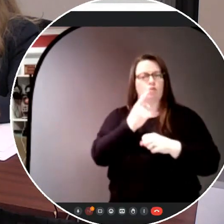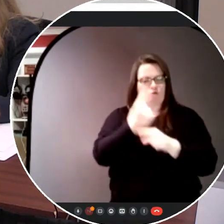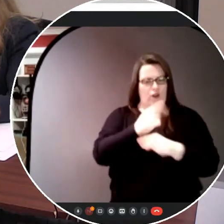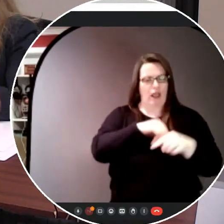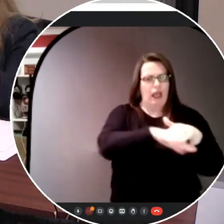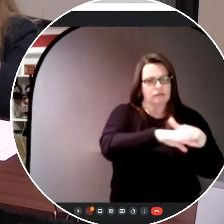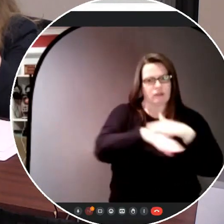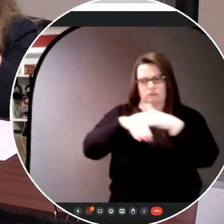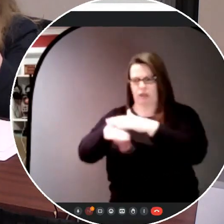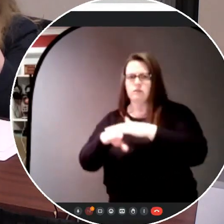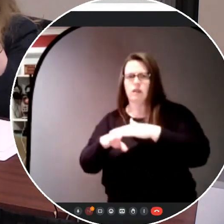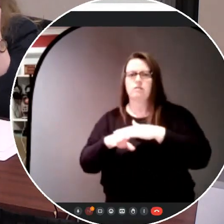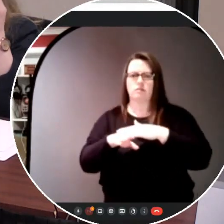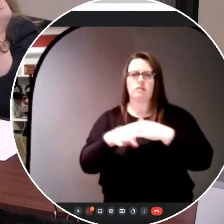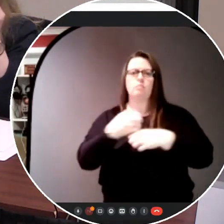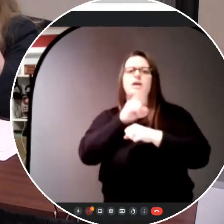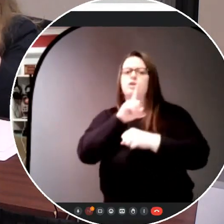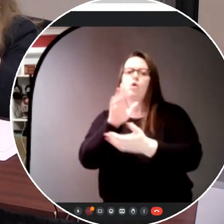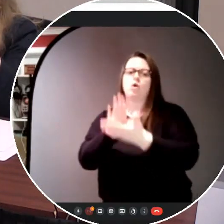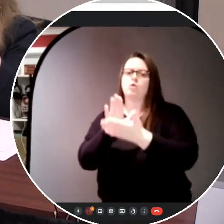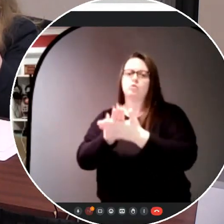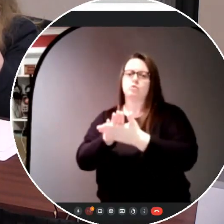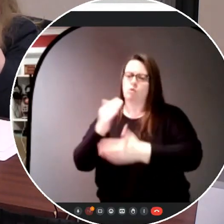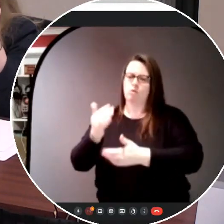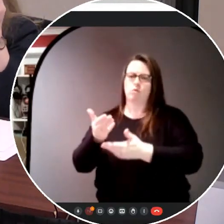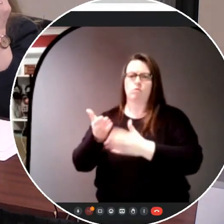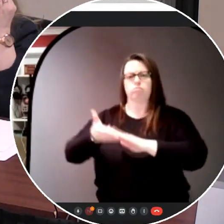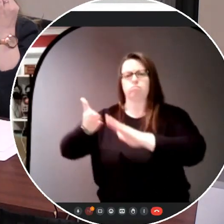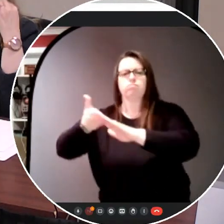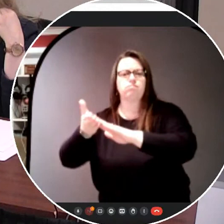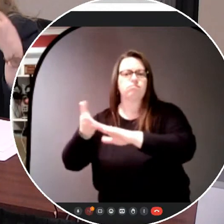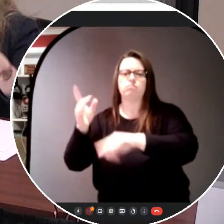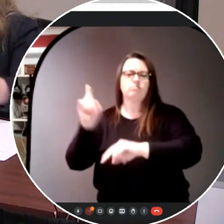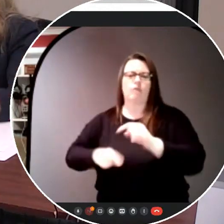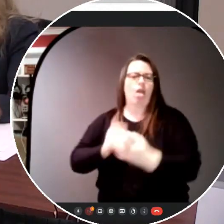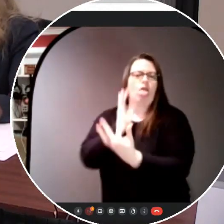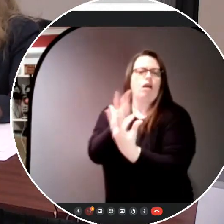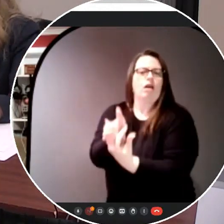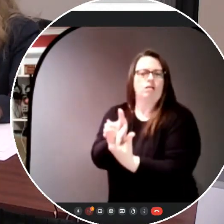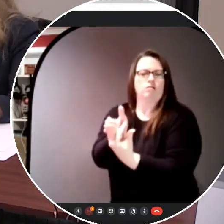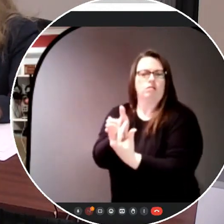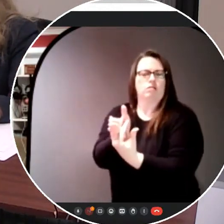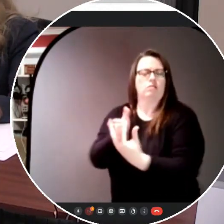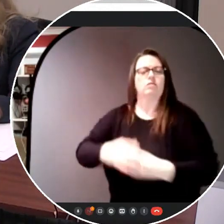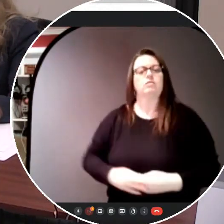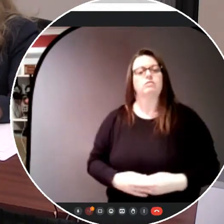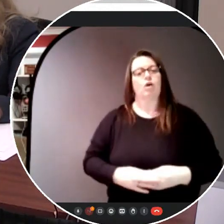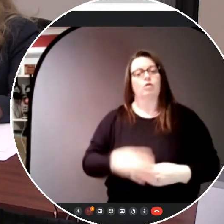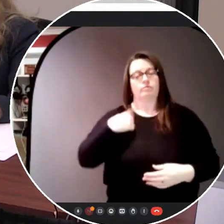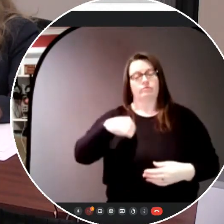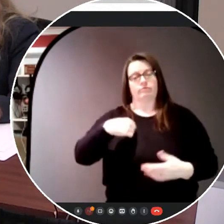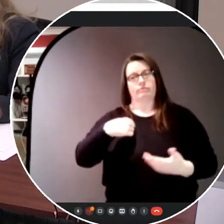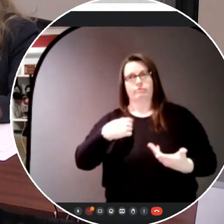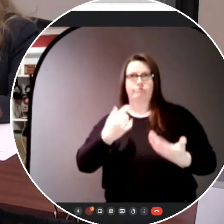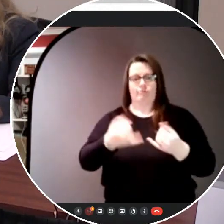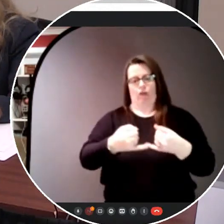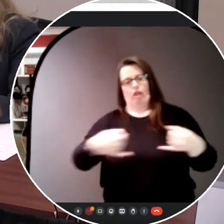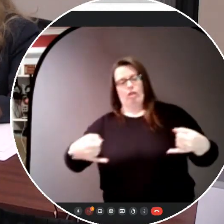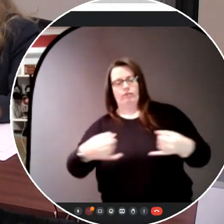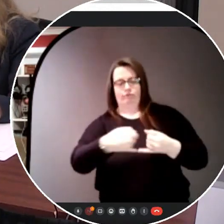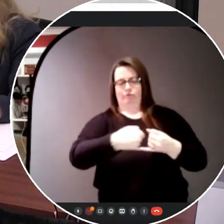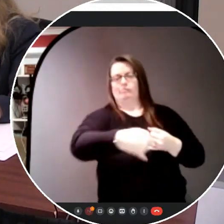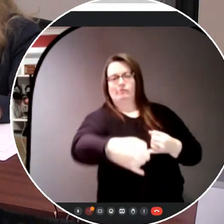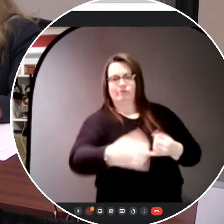school operations can't be interfered with at any time. So again, our line in the sand, or to phrase it that way, would be that